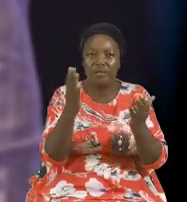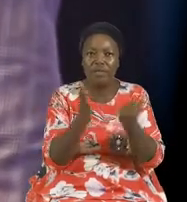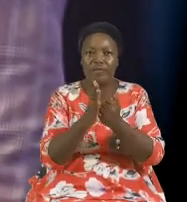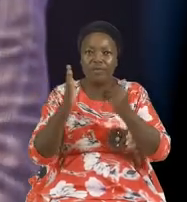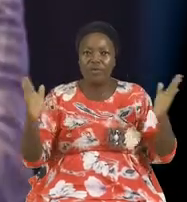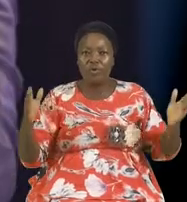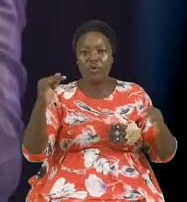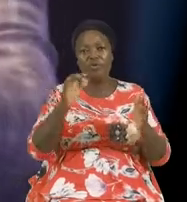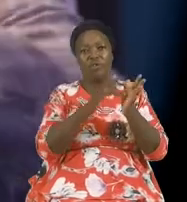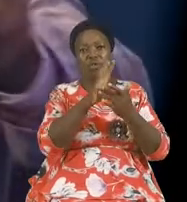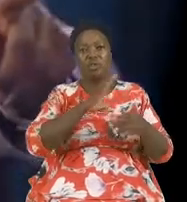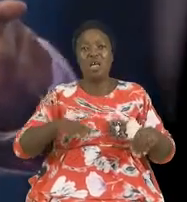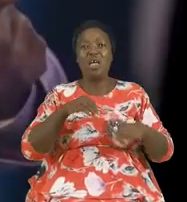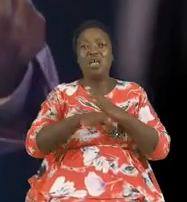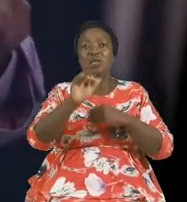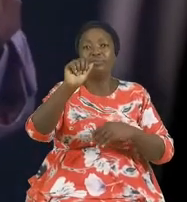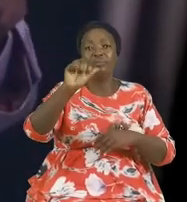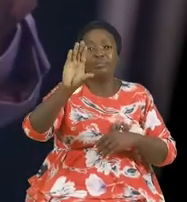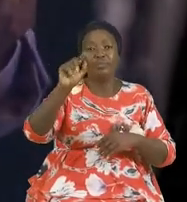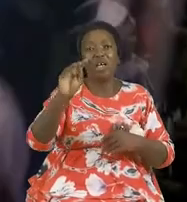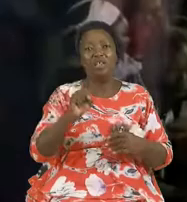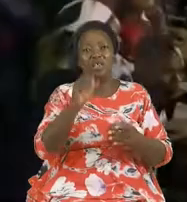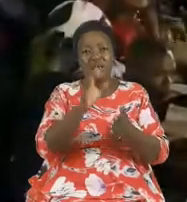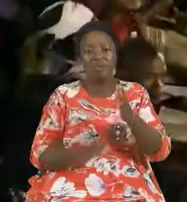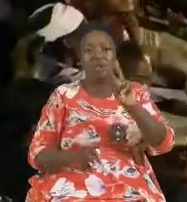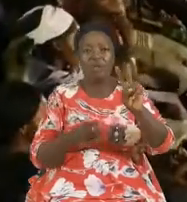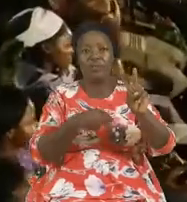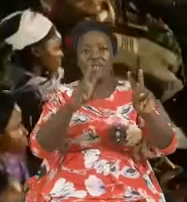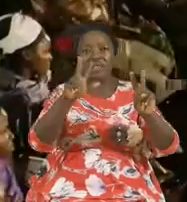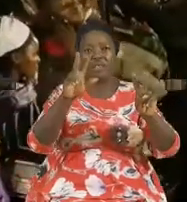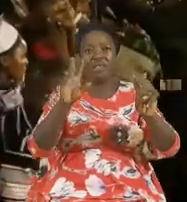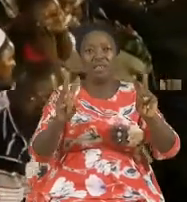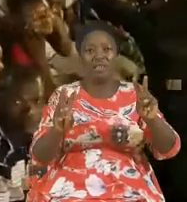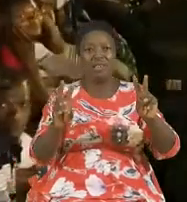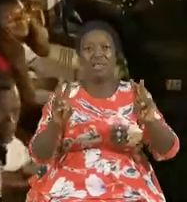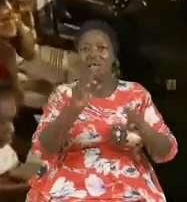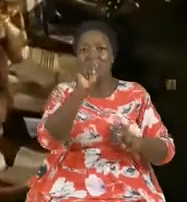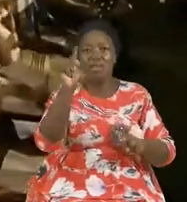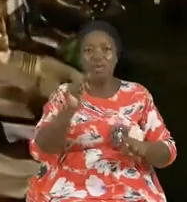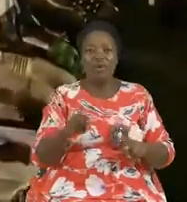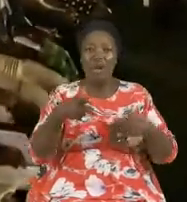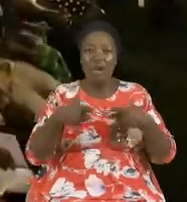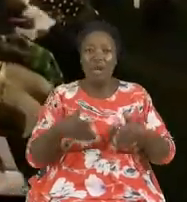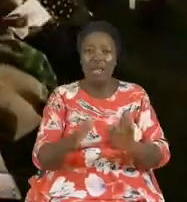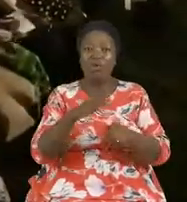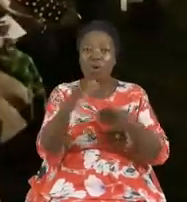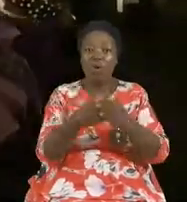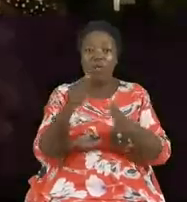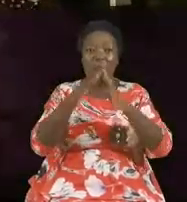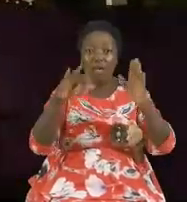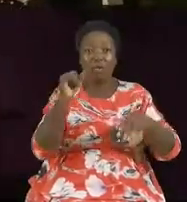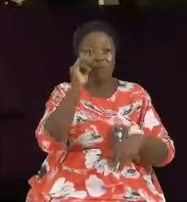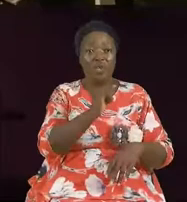how? Through the crucifixion of Jesus Christ. Look at Acts chapter 2, verse 36.